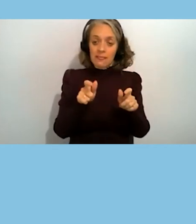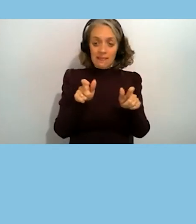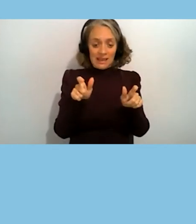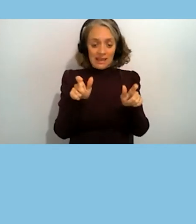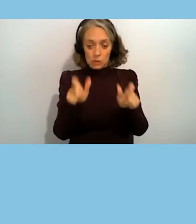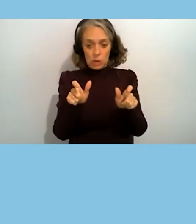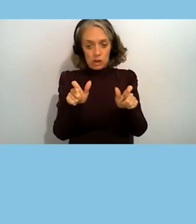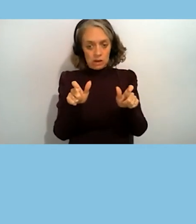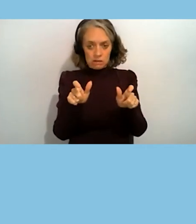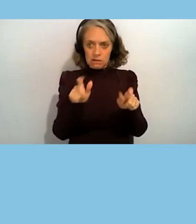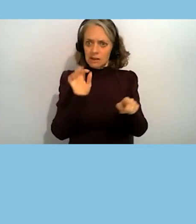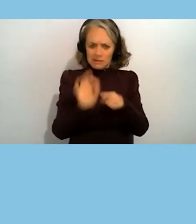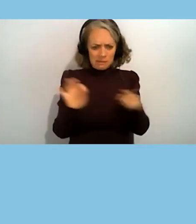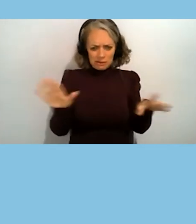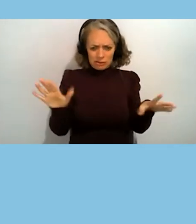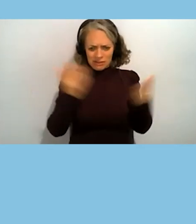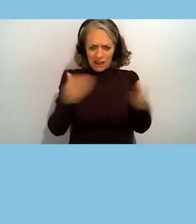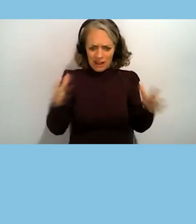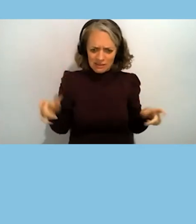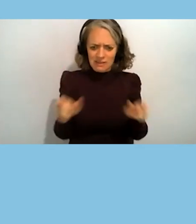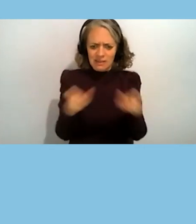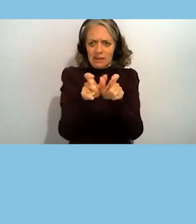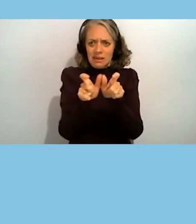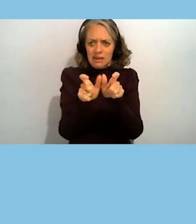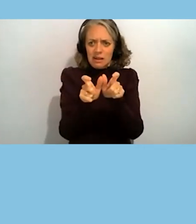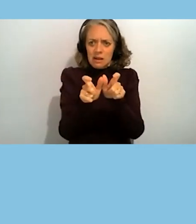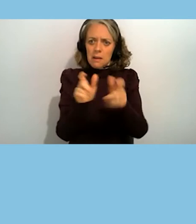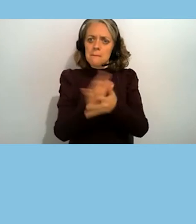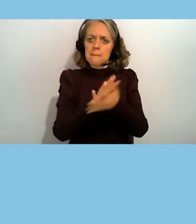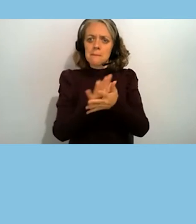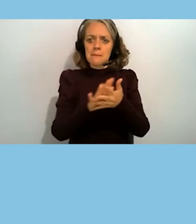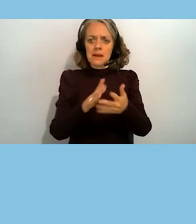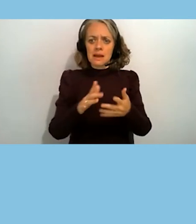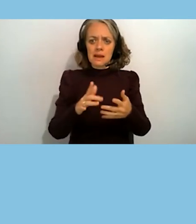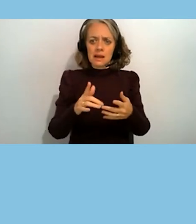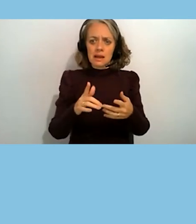especially tonight, is they. I can take the position of